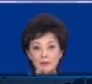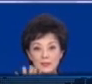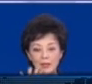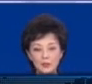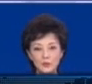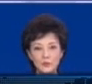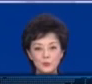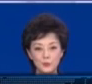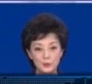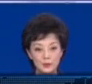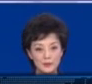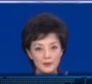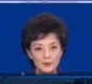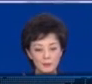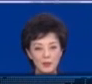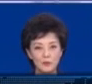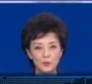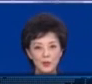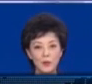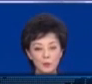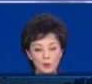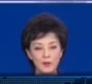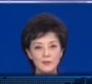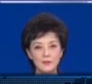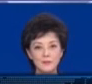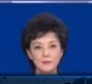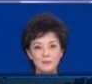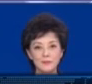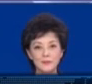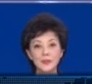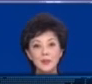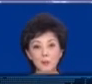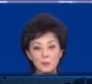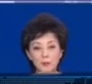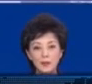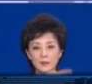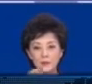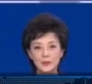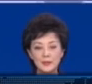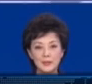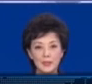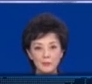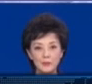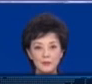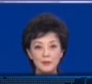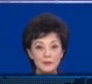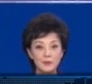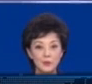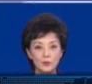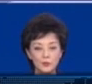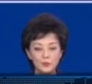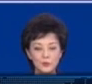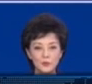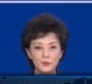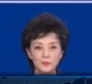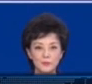effective treatment for the patients. And also, we are providing psychological counseling to the relatives of the patients.